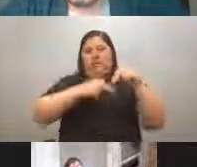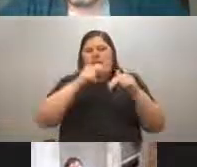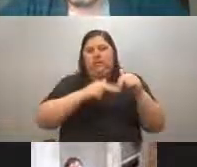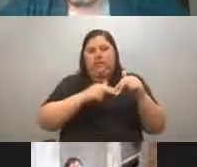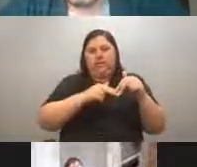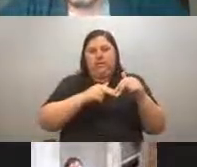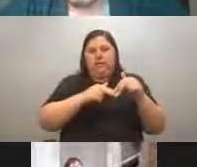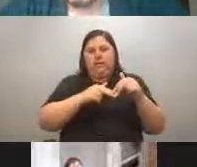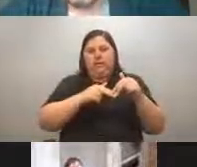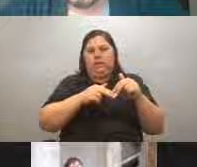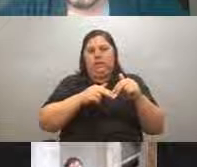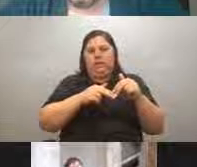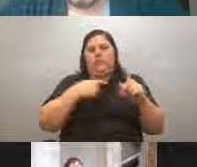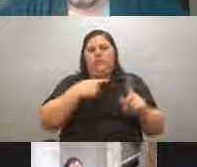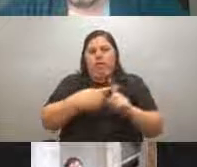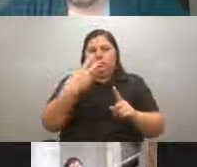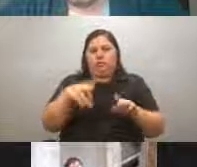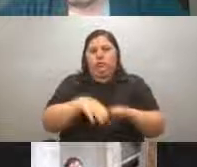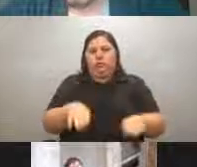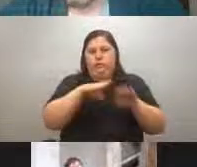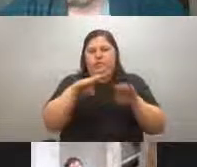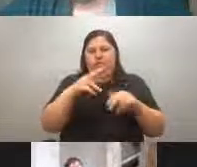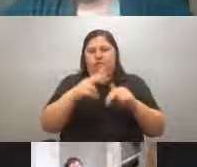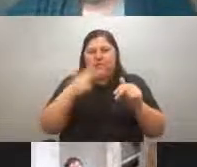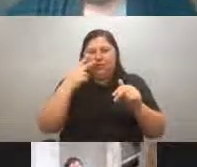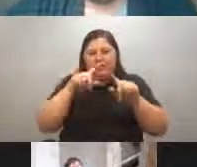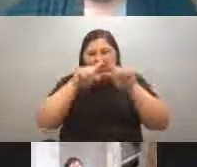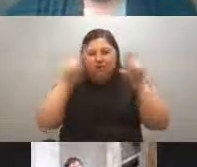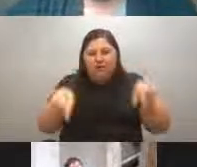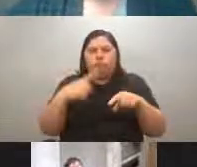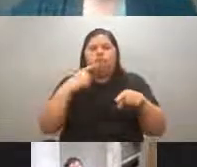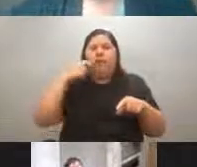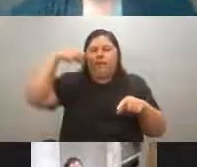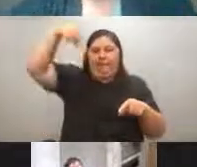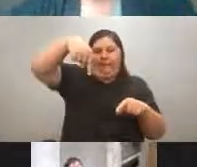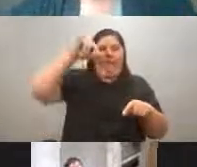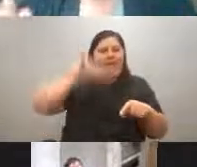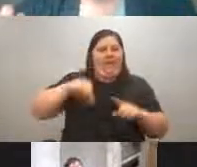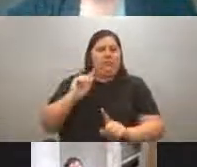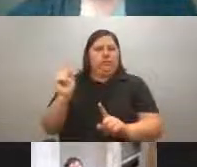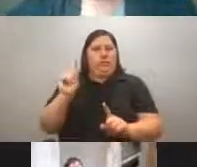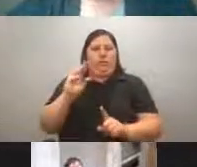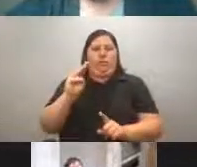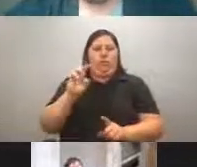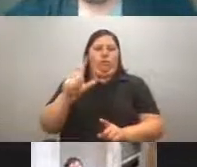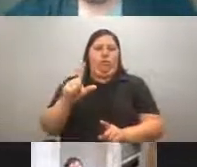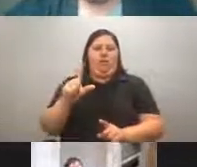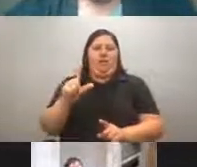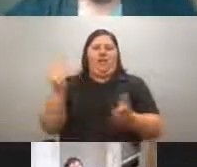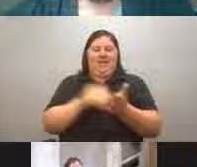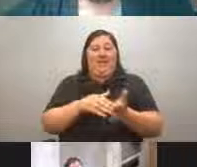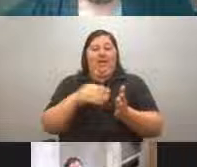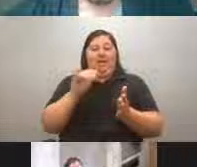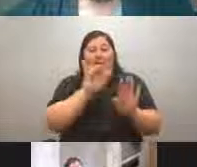2-story building. And there's our site right there. And again, this is the west-facing portion of